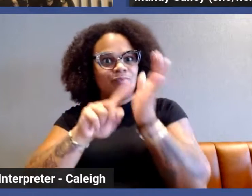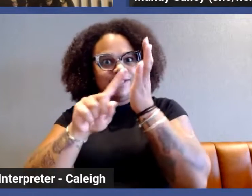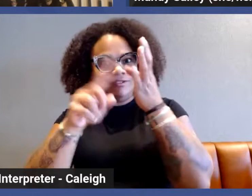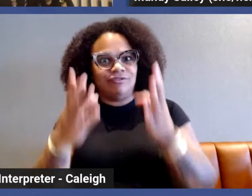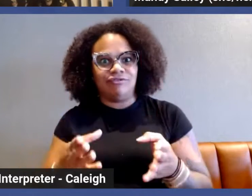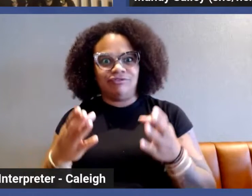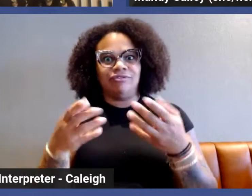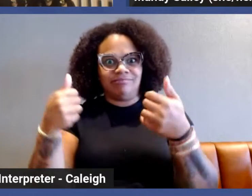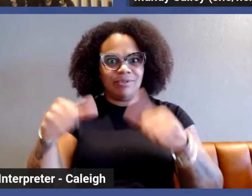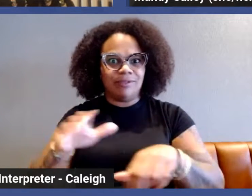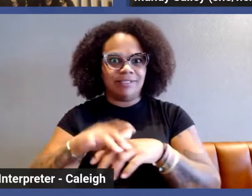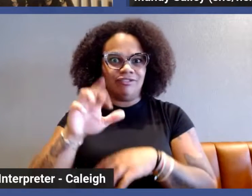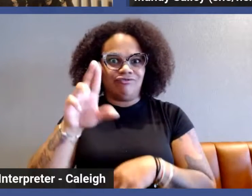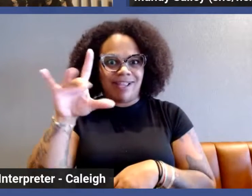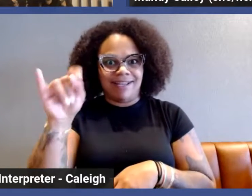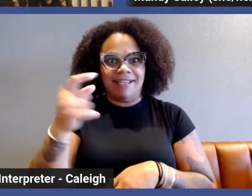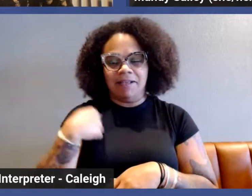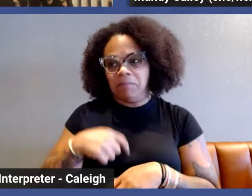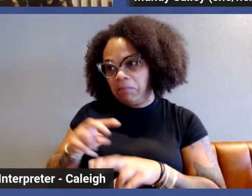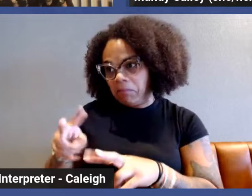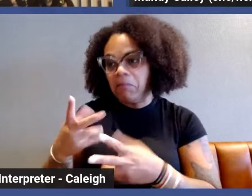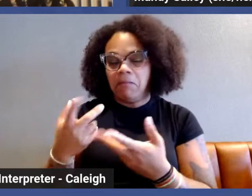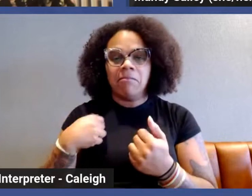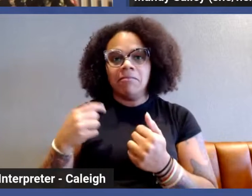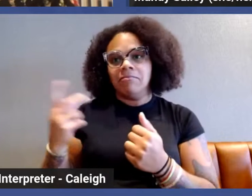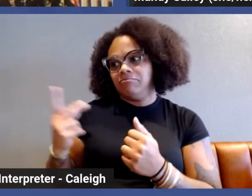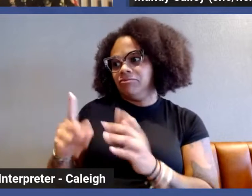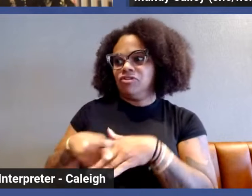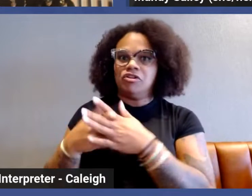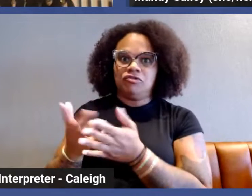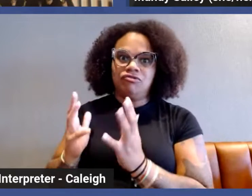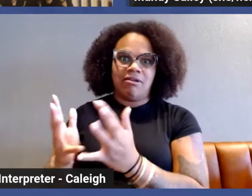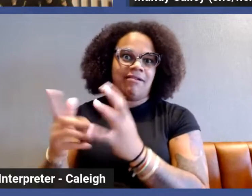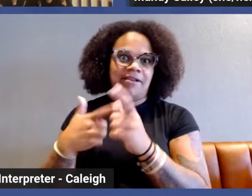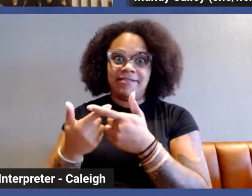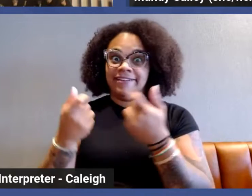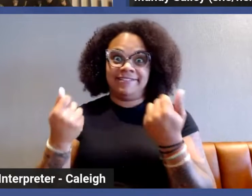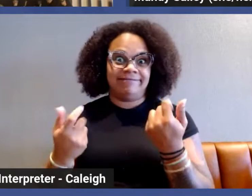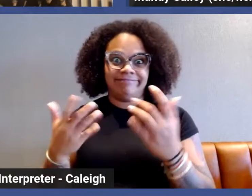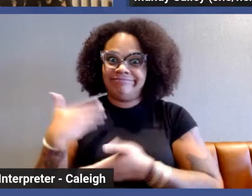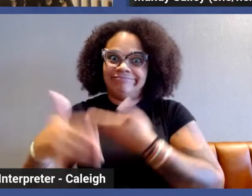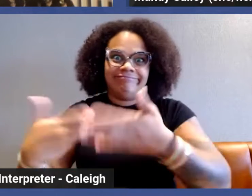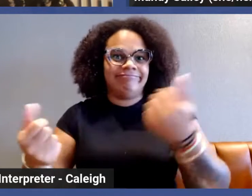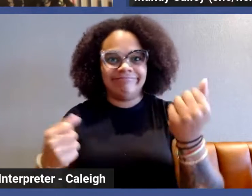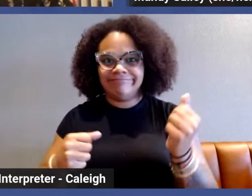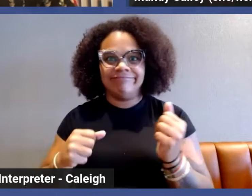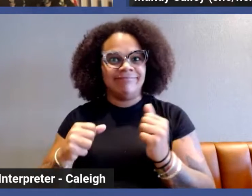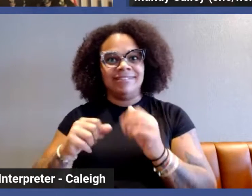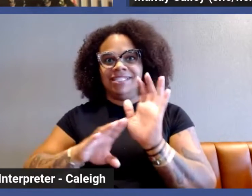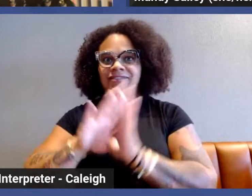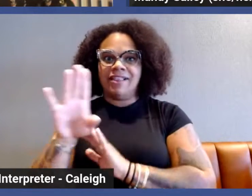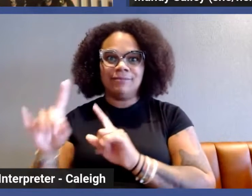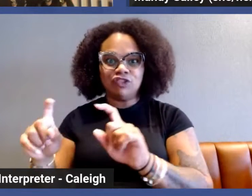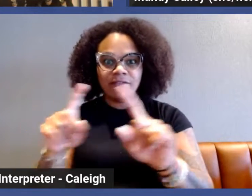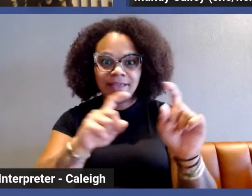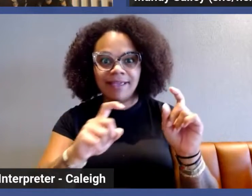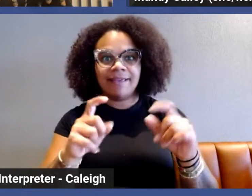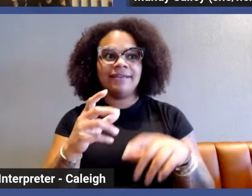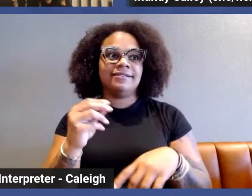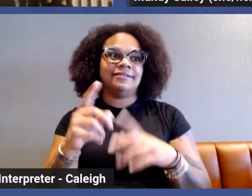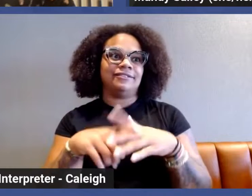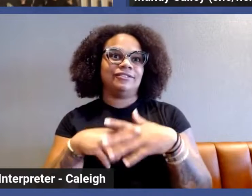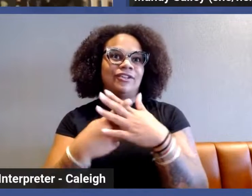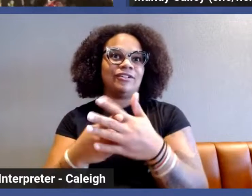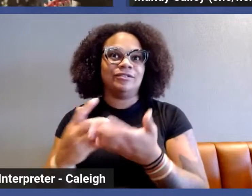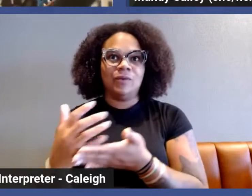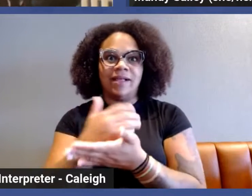this? And so we started talking and pulled together some surveys and just started